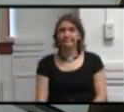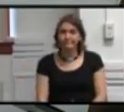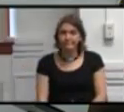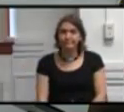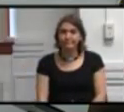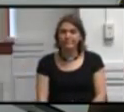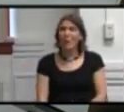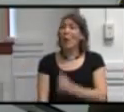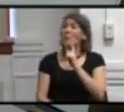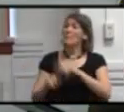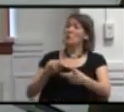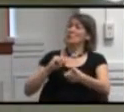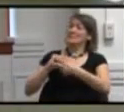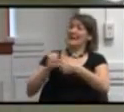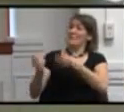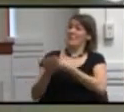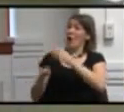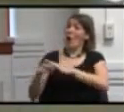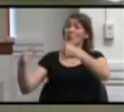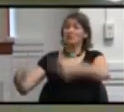Well, you did save us on the roller.